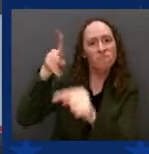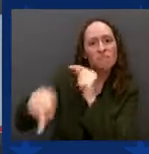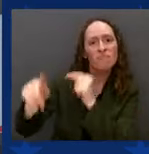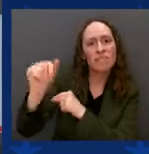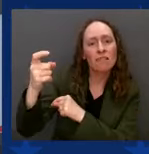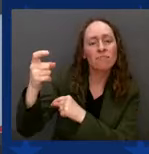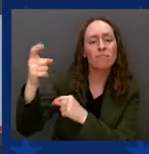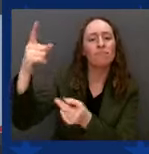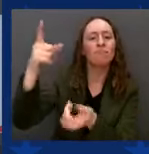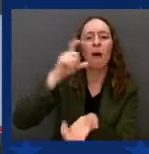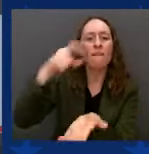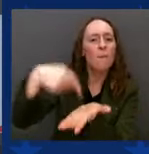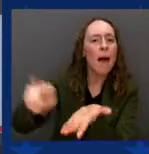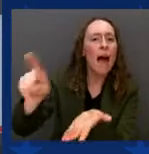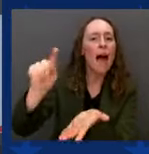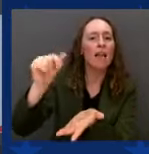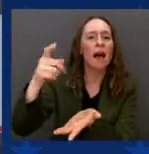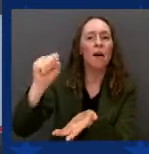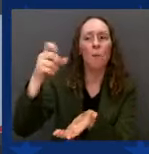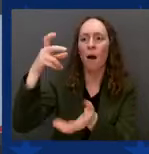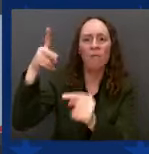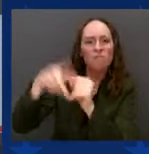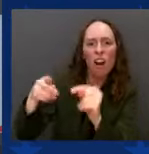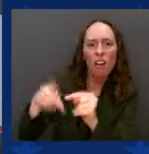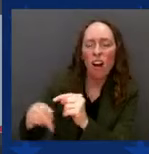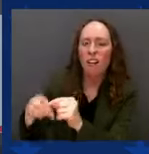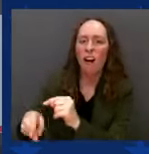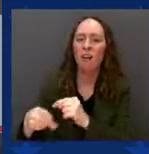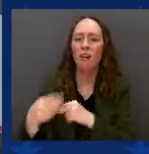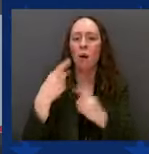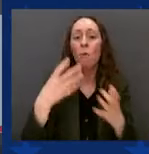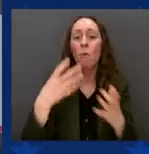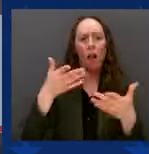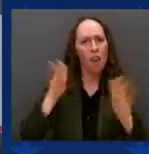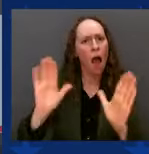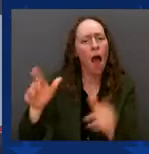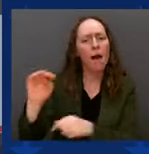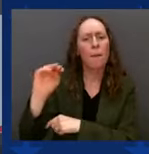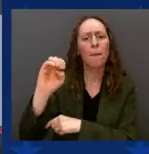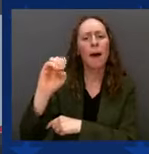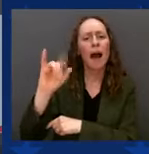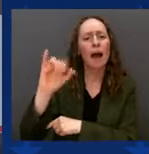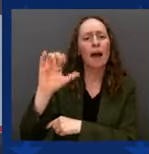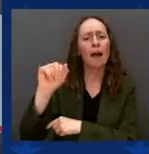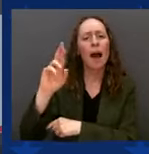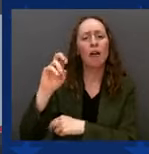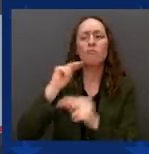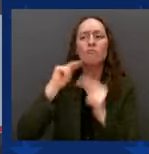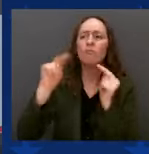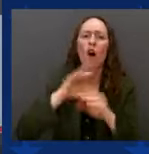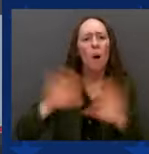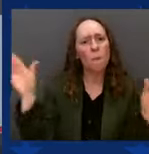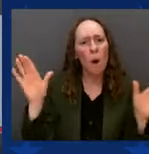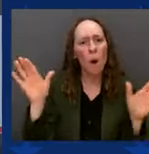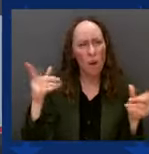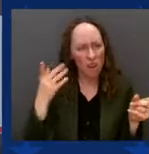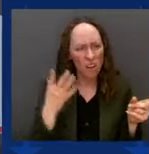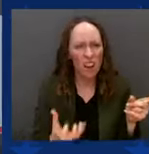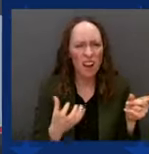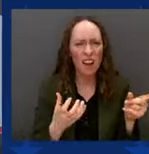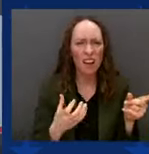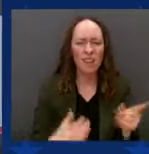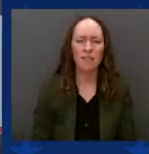prices. Look, and that would, as I said, would cut the deficit significantly, $160 billion, just by doing